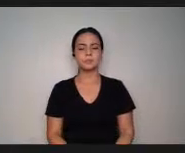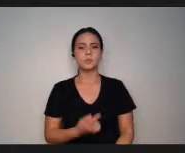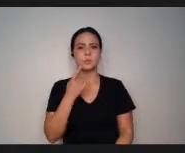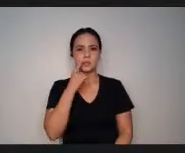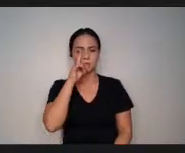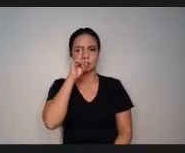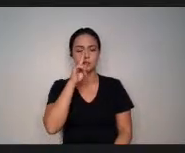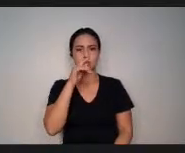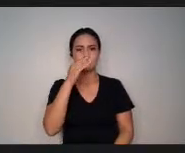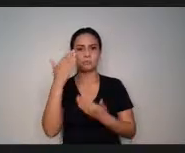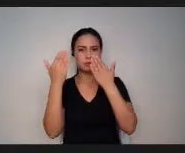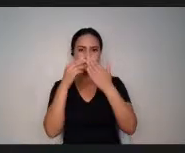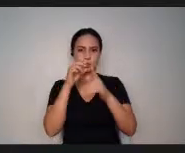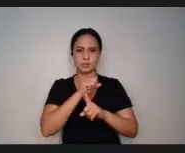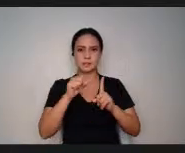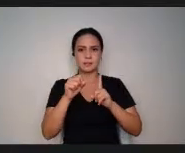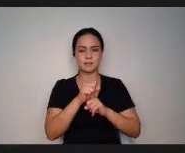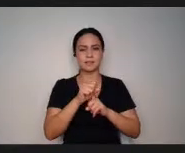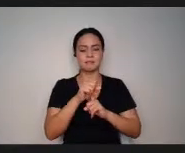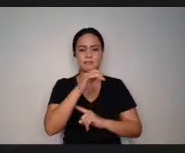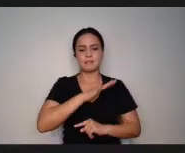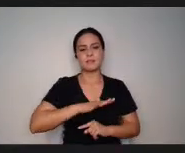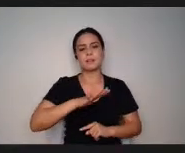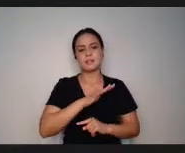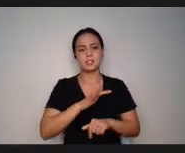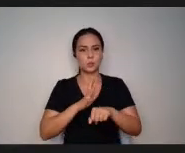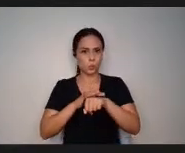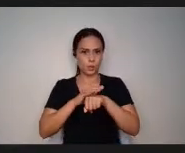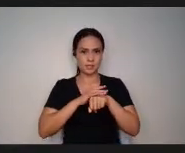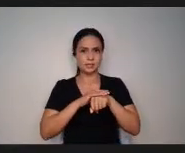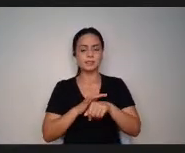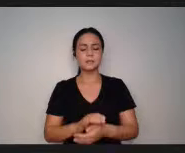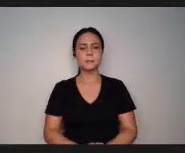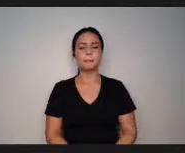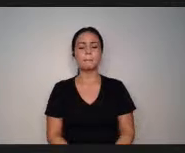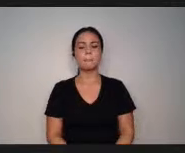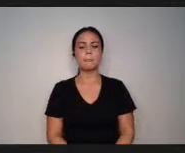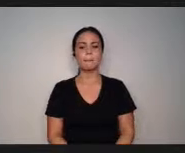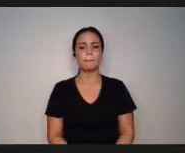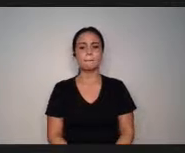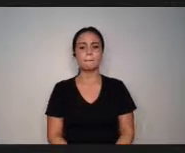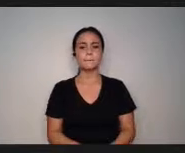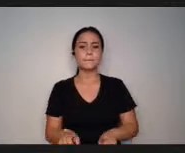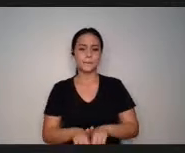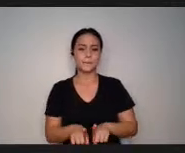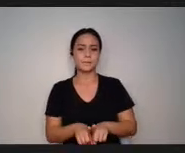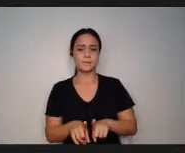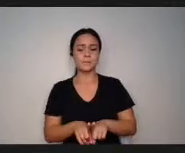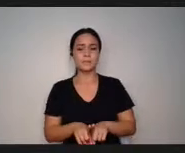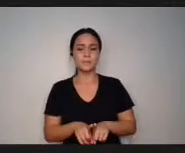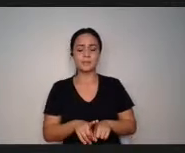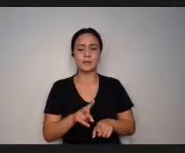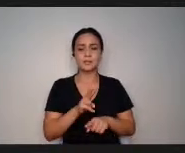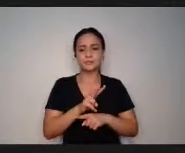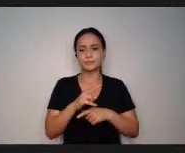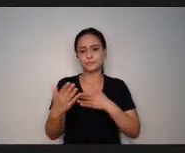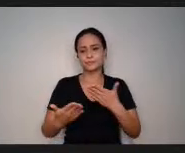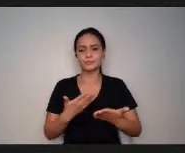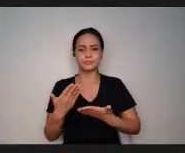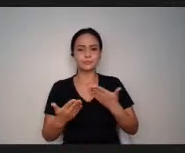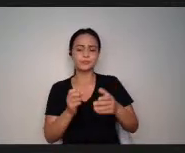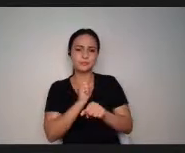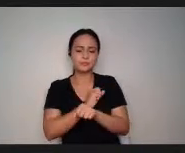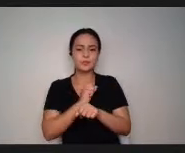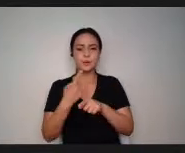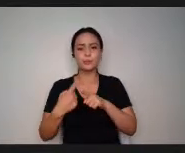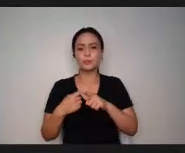psychological illnesses are also underestimated in these estimates because they did not take into account the burden of mental